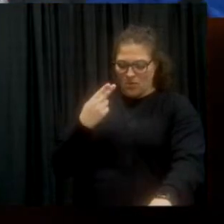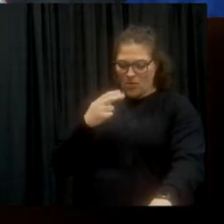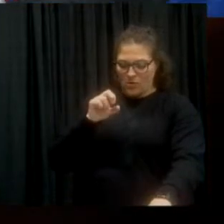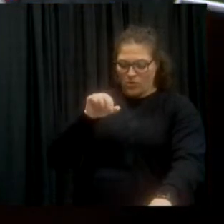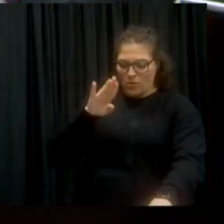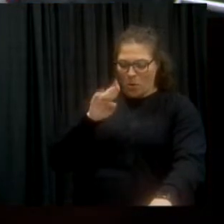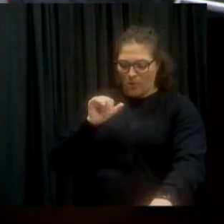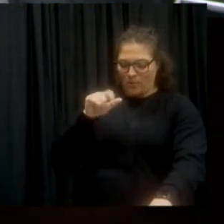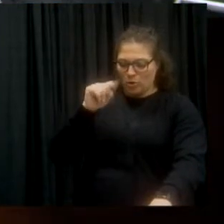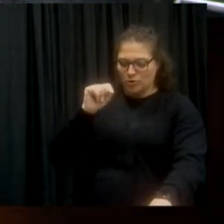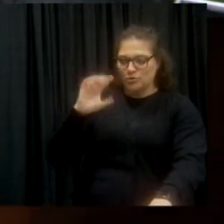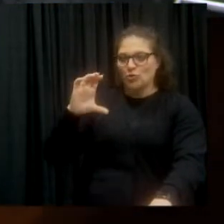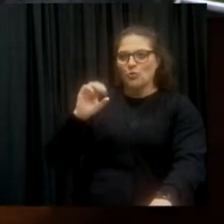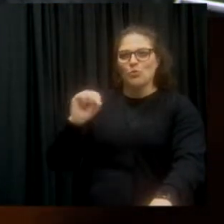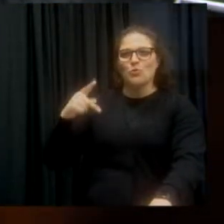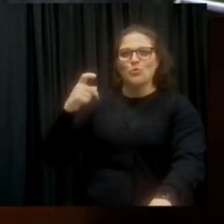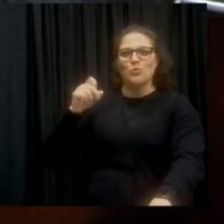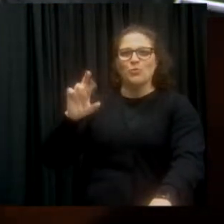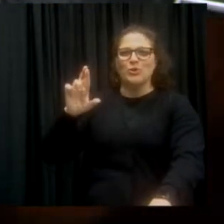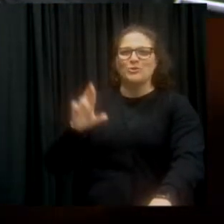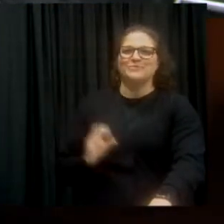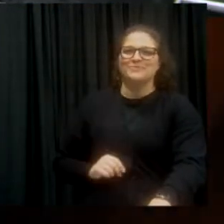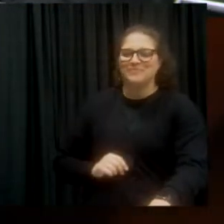Herbert Cooper.